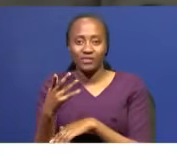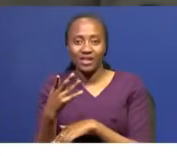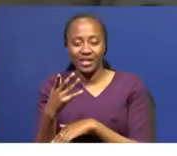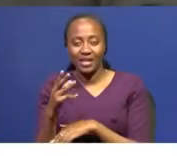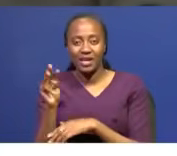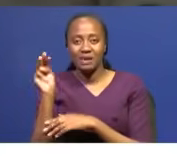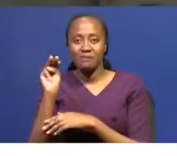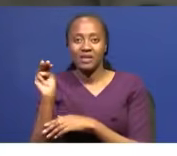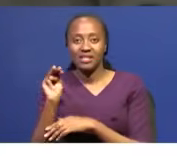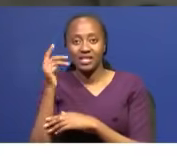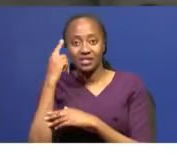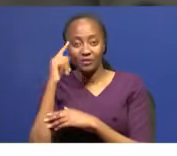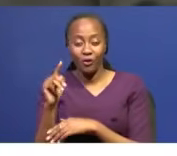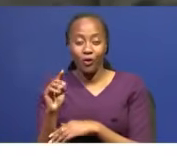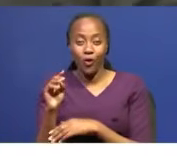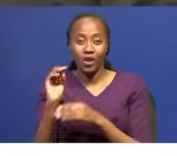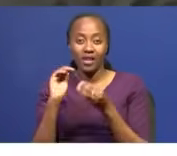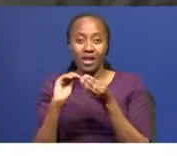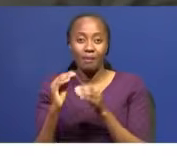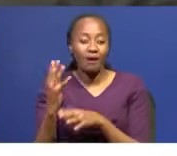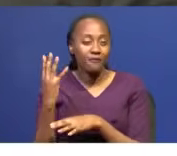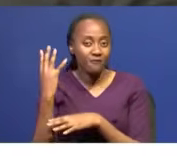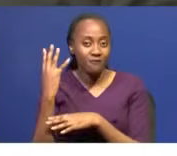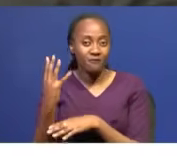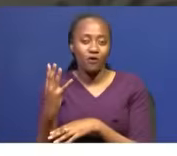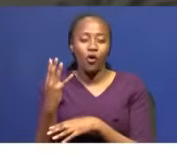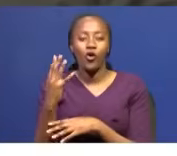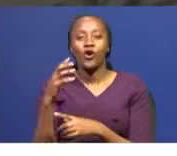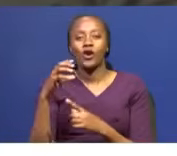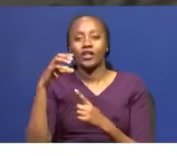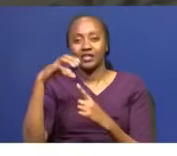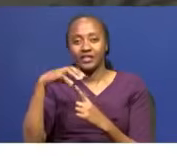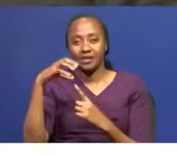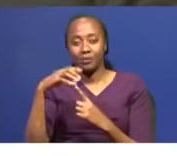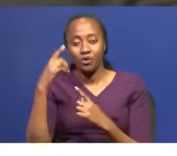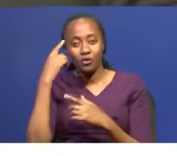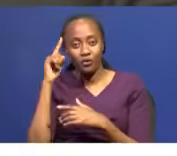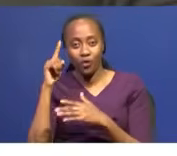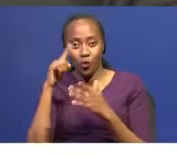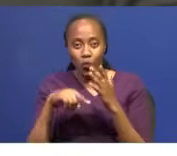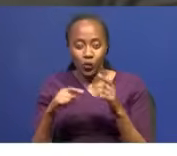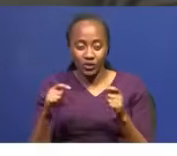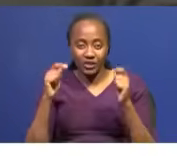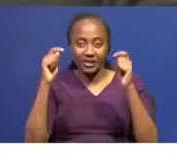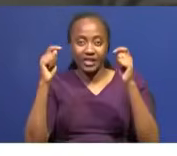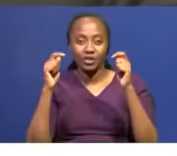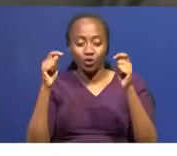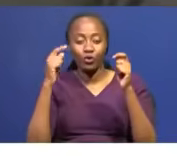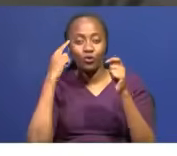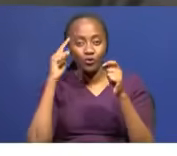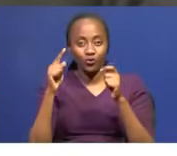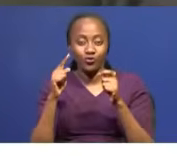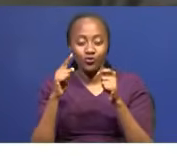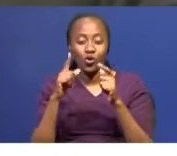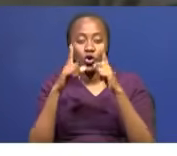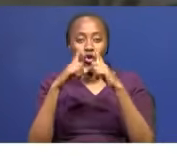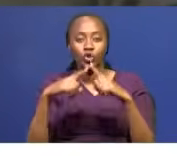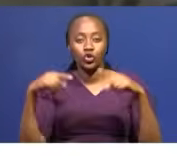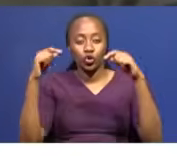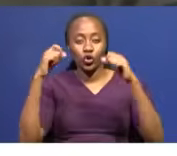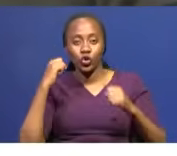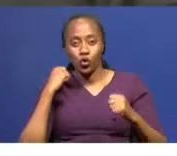to clinch her 4th consecutive world title on the 4th day of the World Athletic Championships in Tokyo,